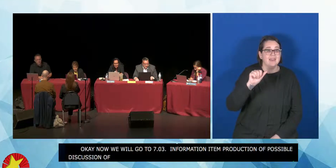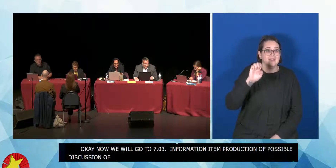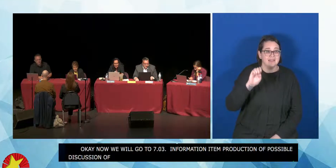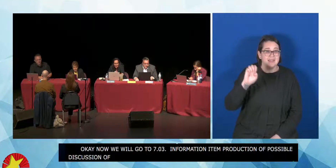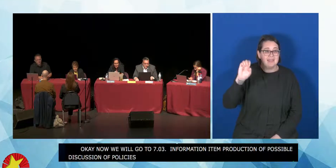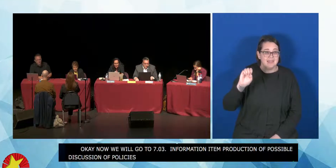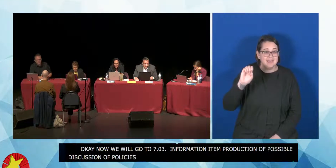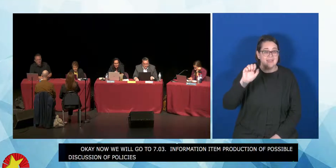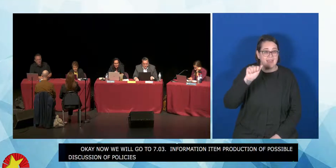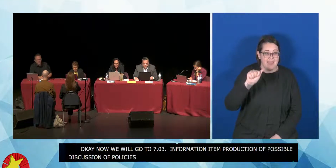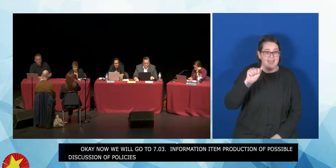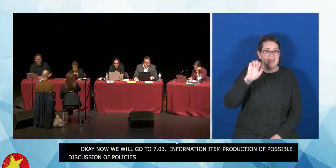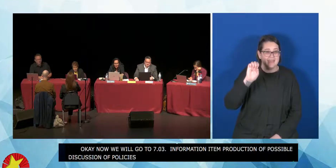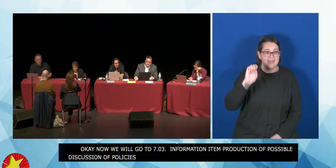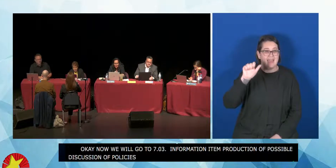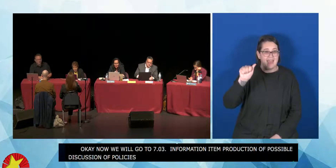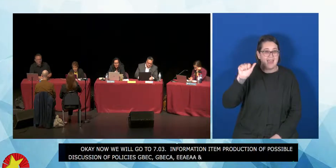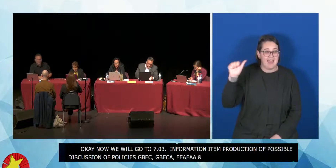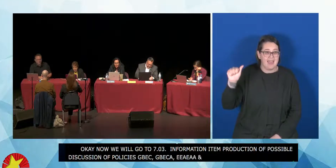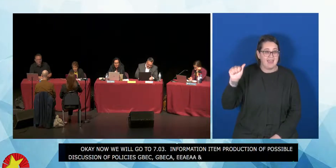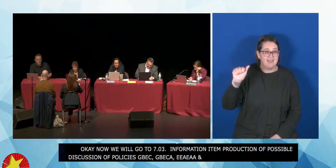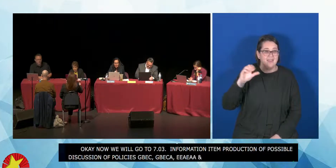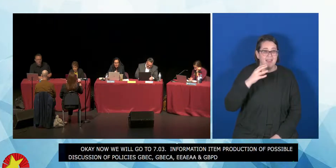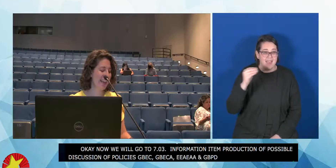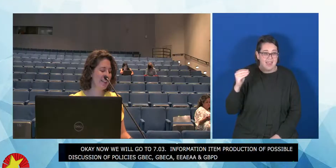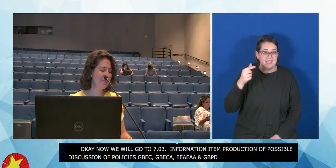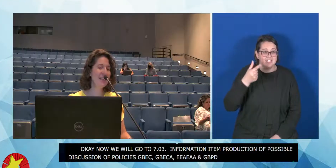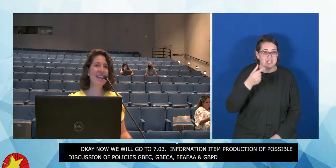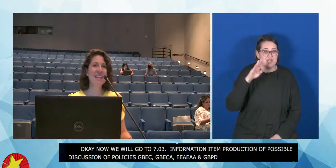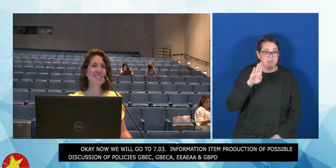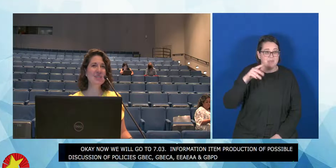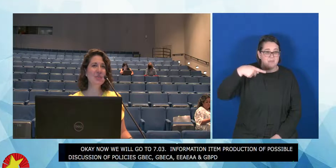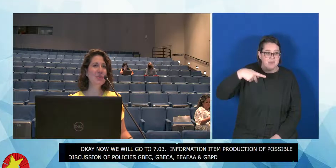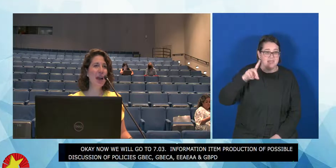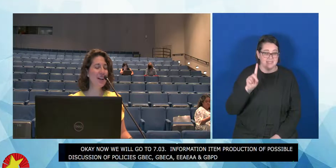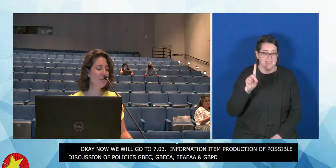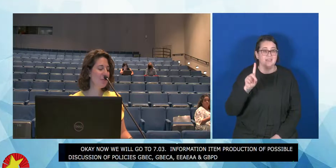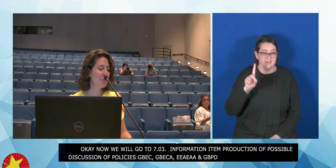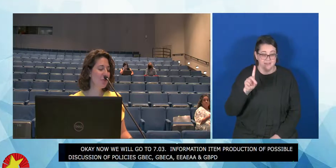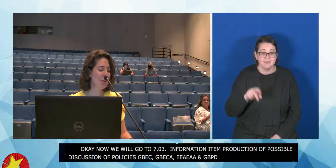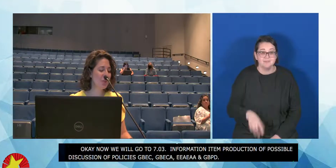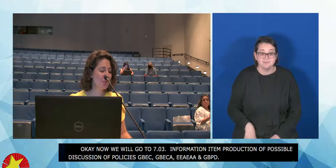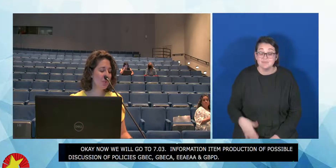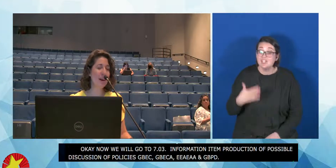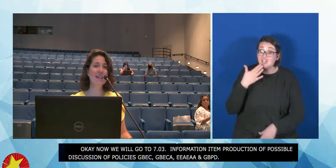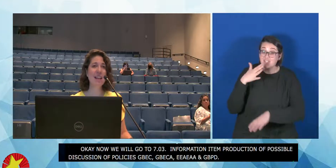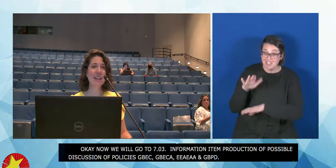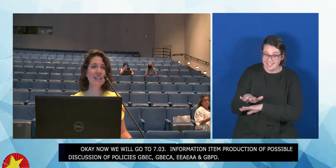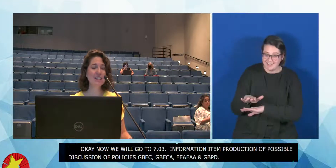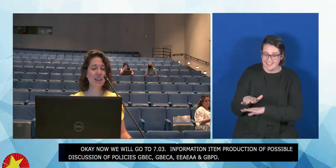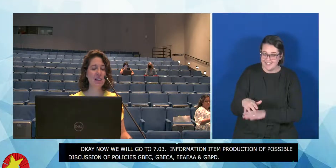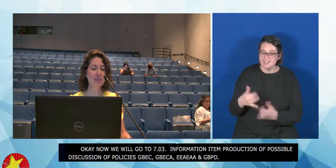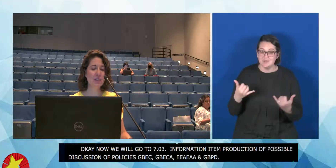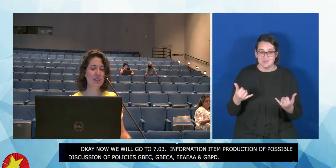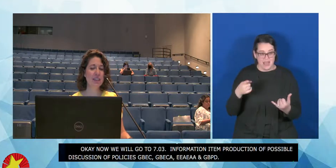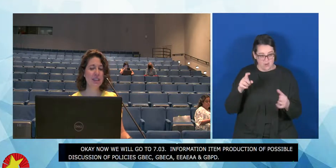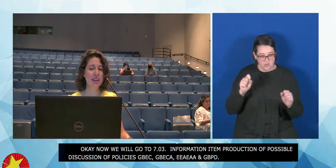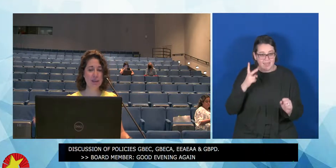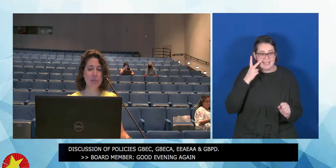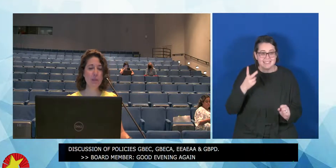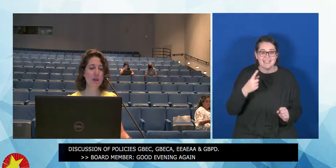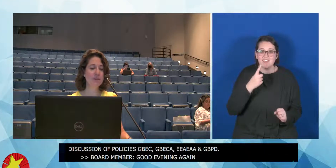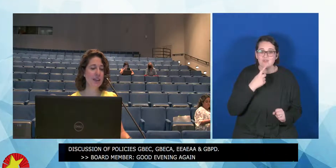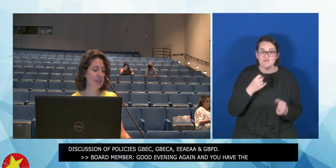Director of Policy and Government Relations. Good evening again. So you have before you the red lines of